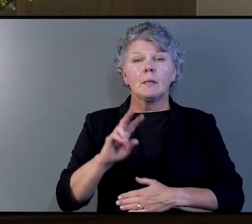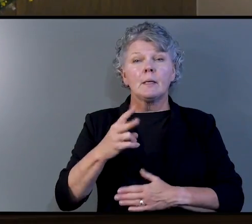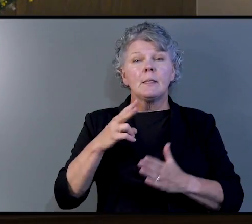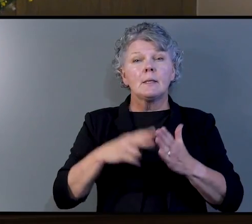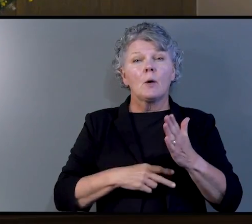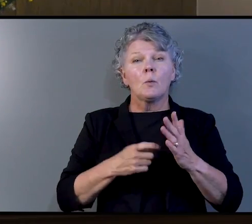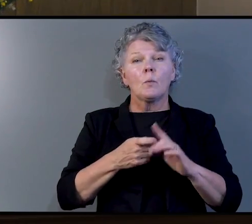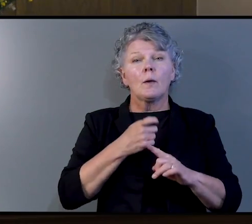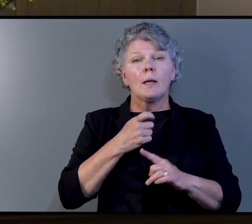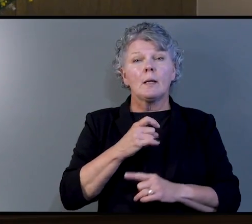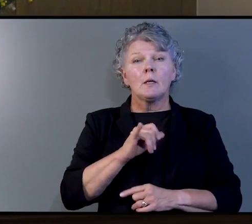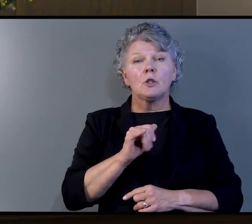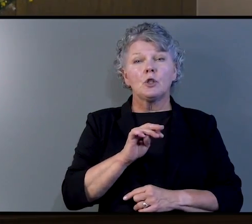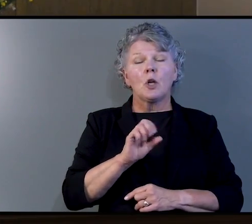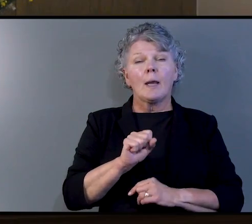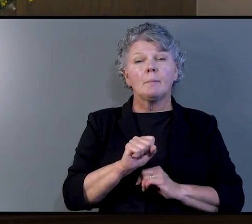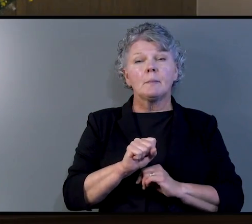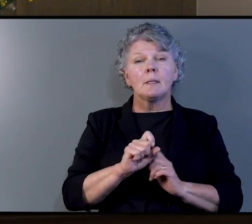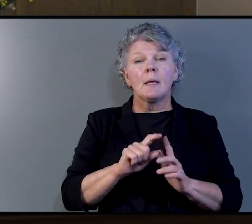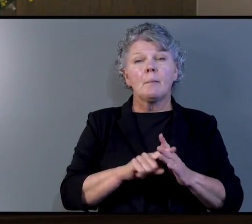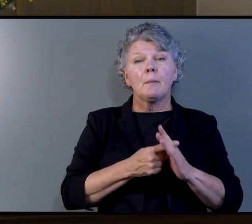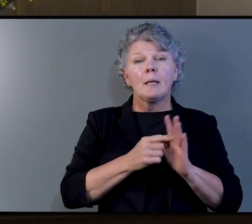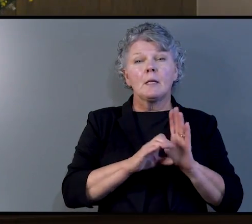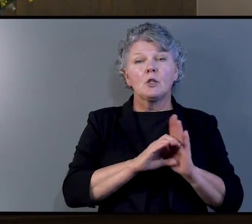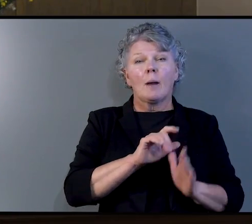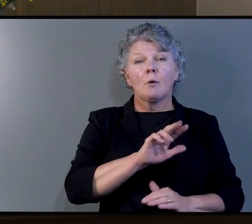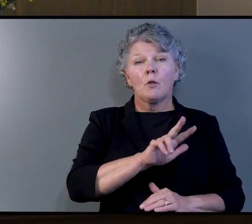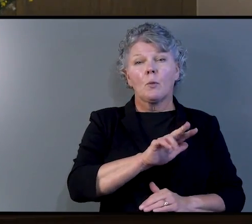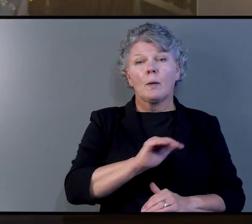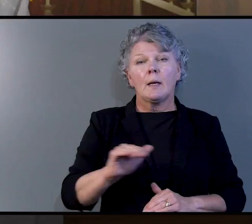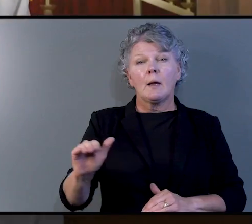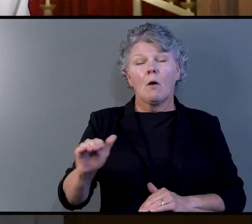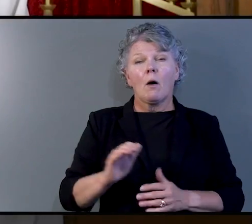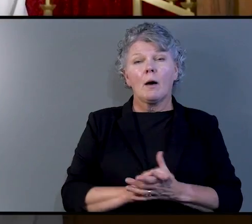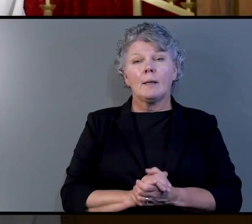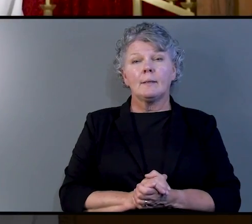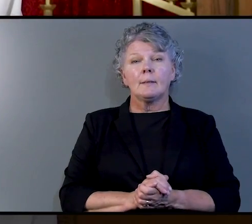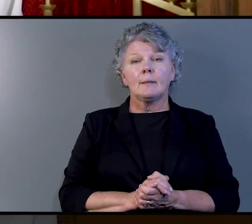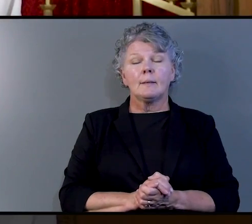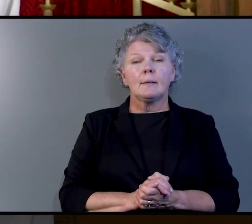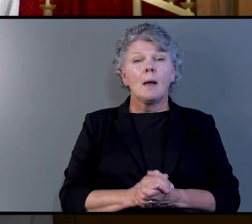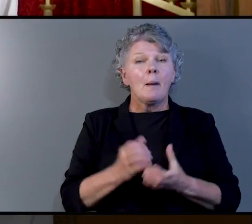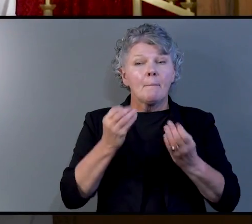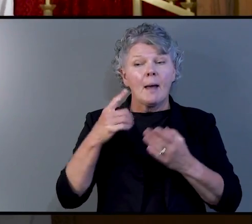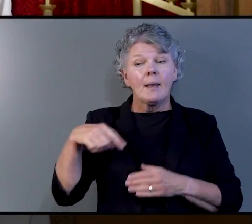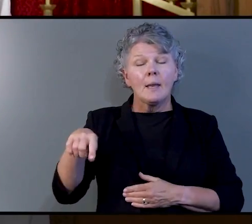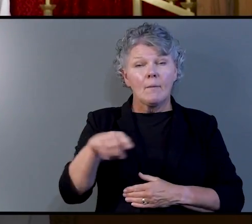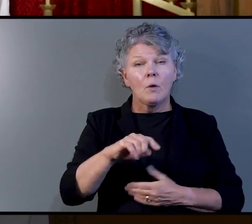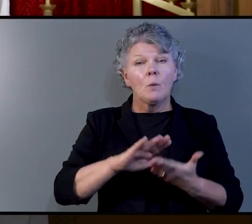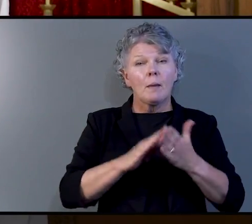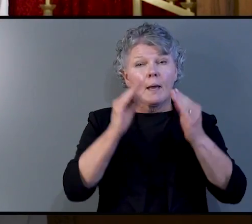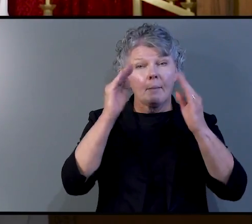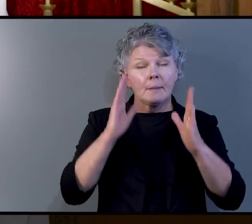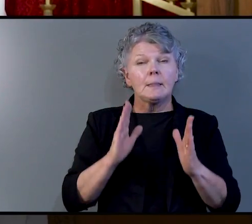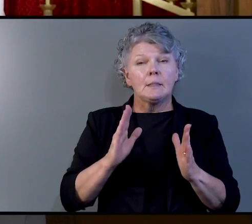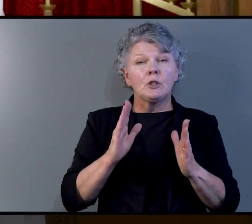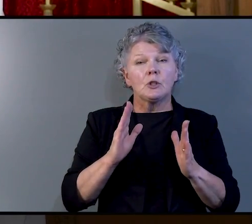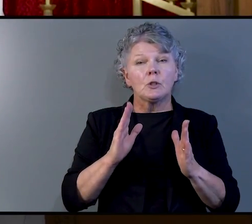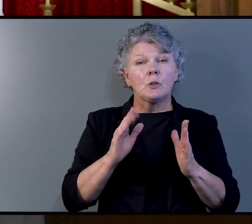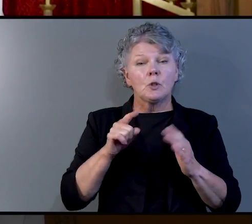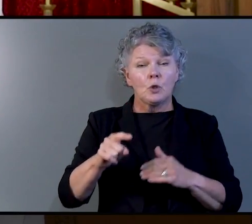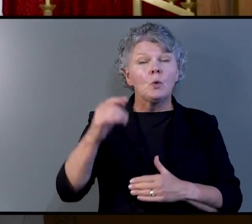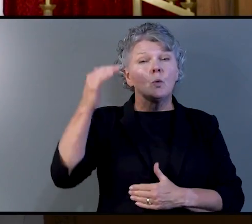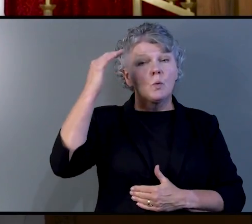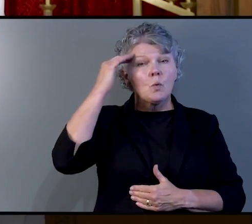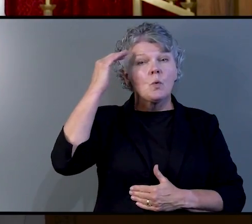The epistle lesson is from James, beginning at chapter 3. Now many of you should become teachers, my brothers, for you